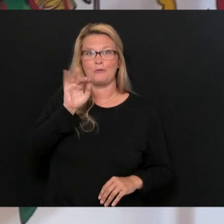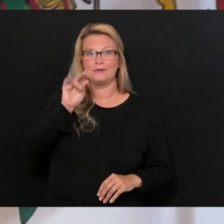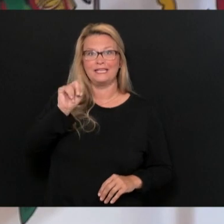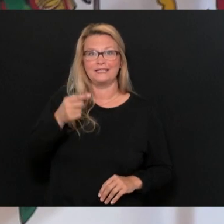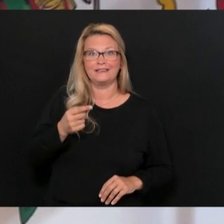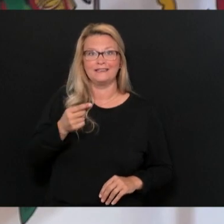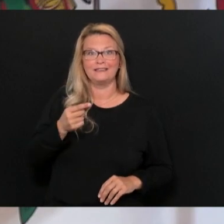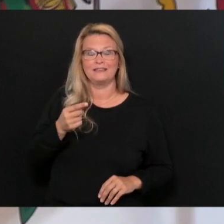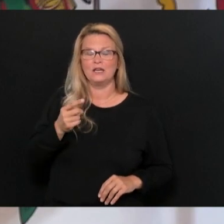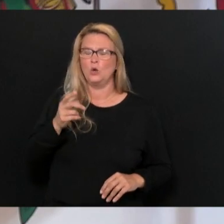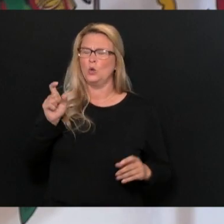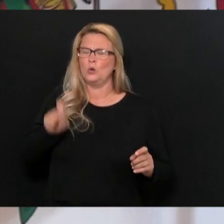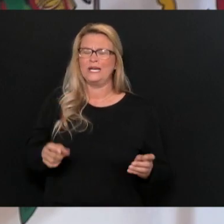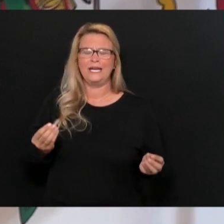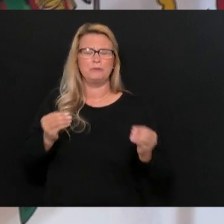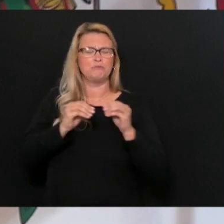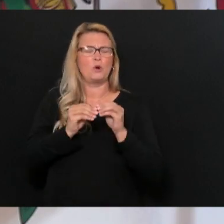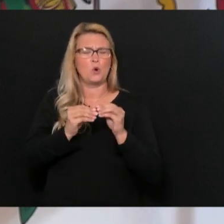more testing.